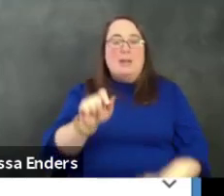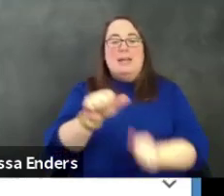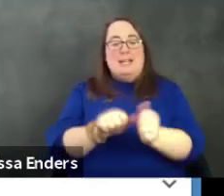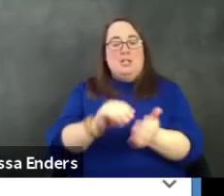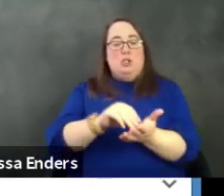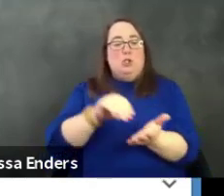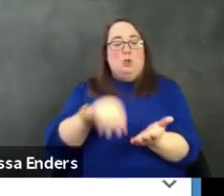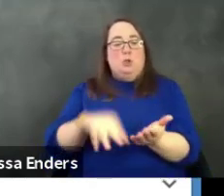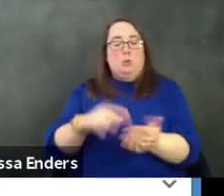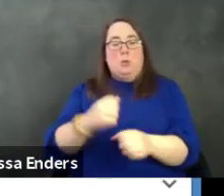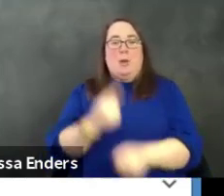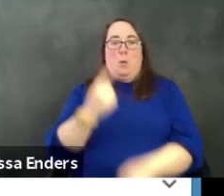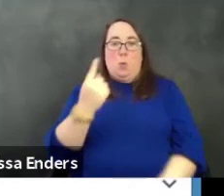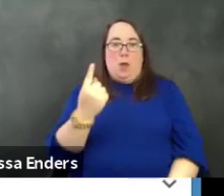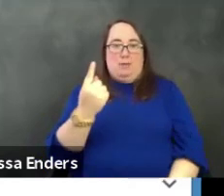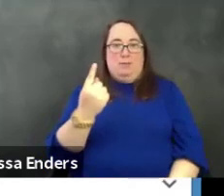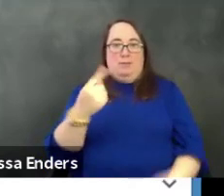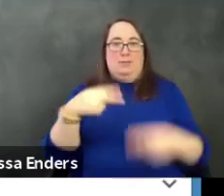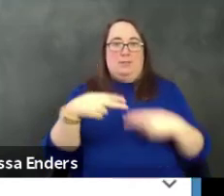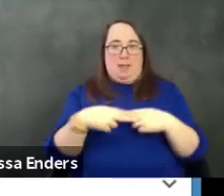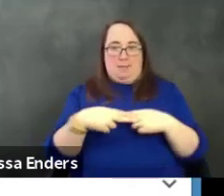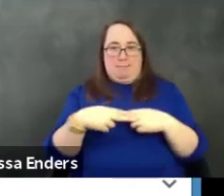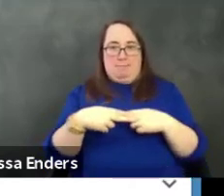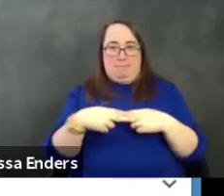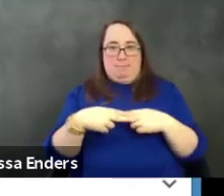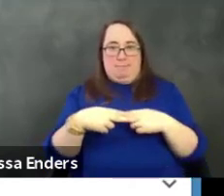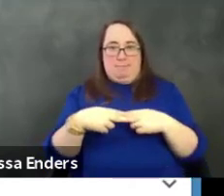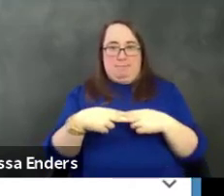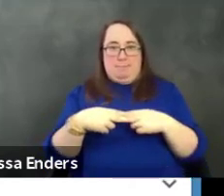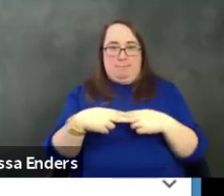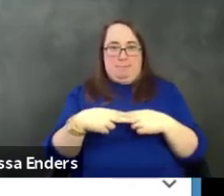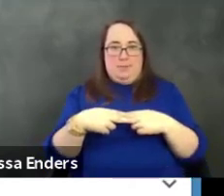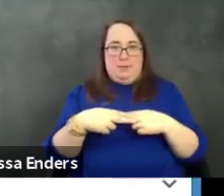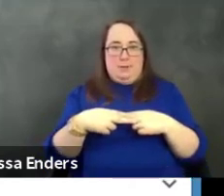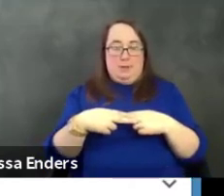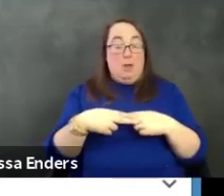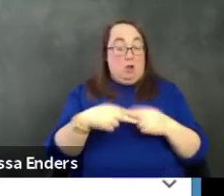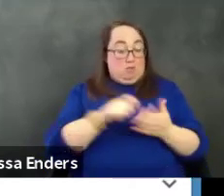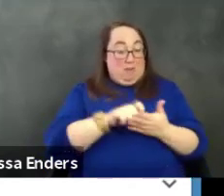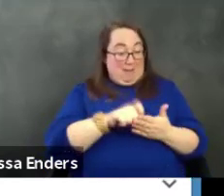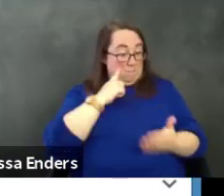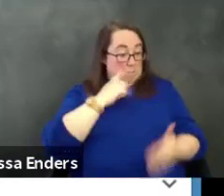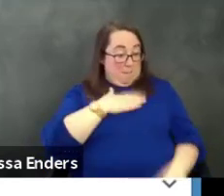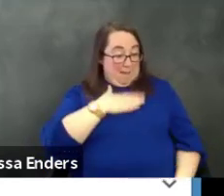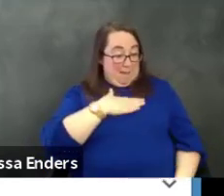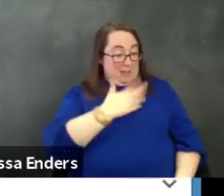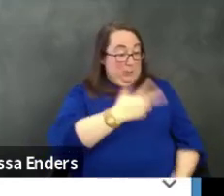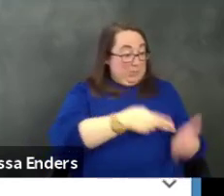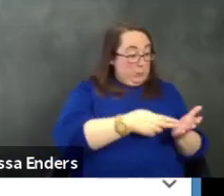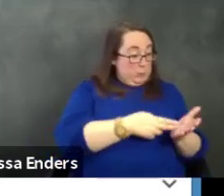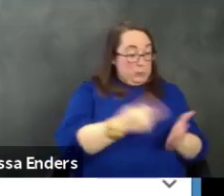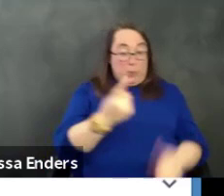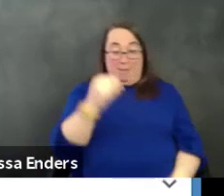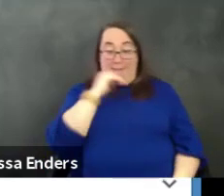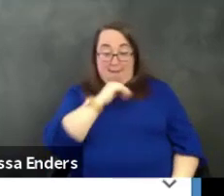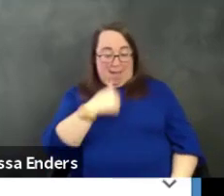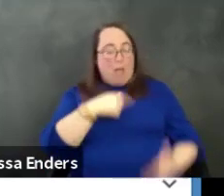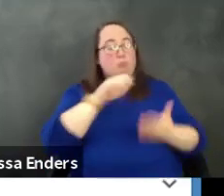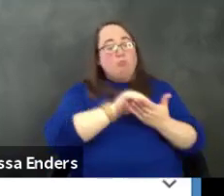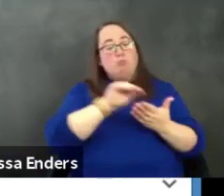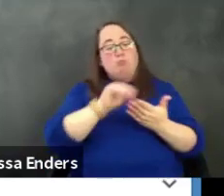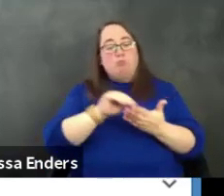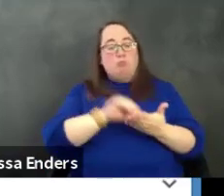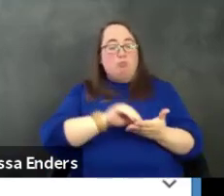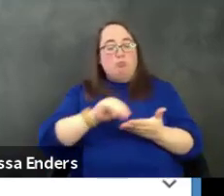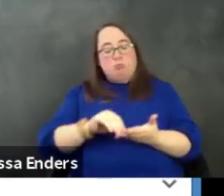get one slide. They would write their 3 truthful statements and 1 false statement. And then what you would do is you would have